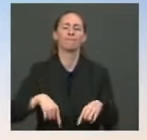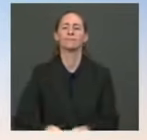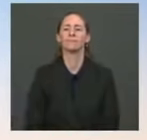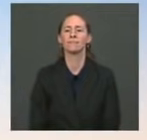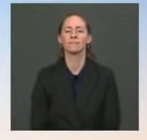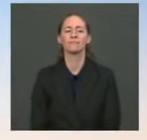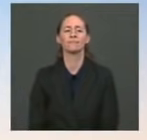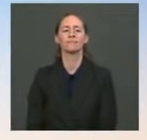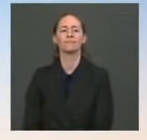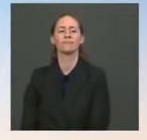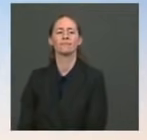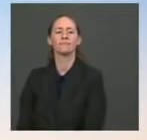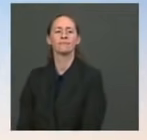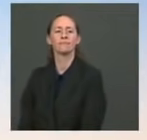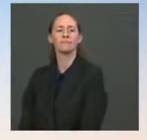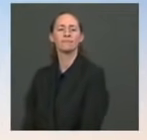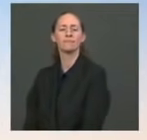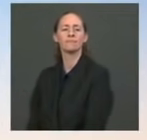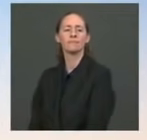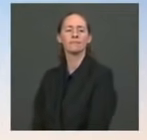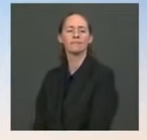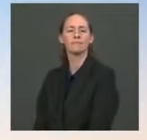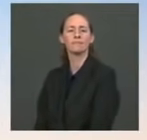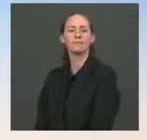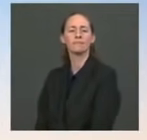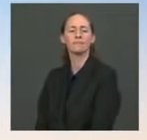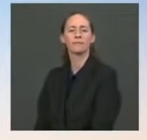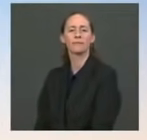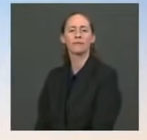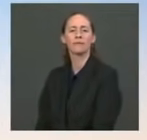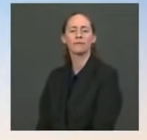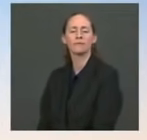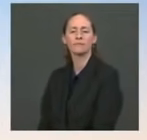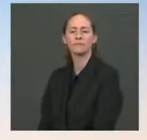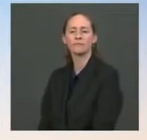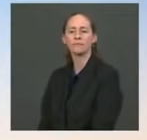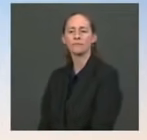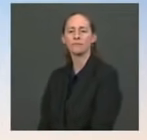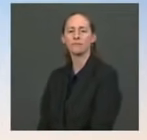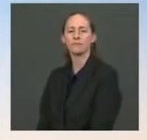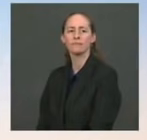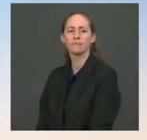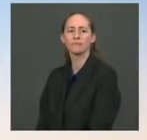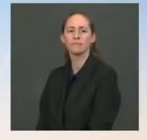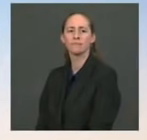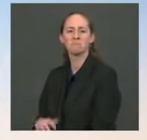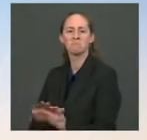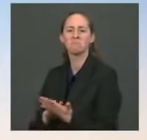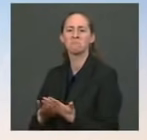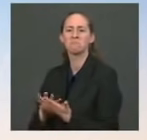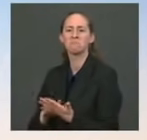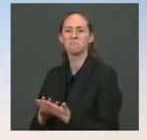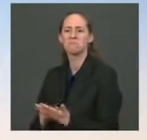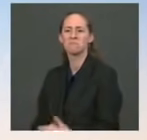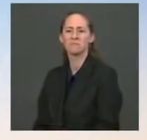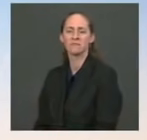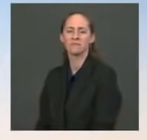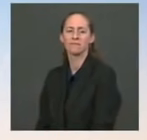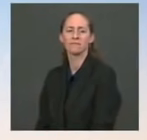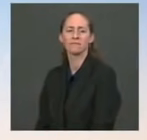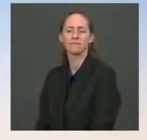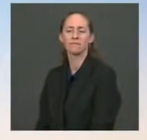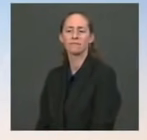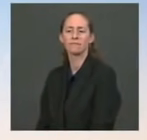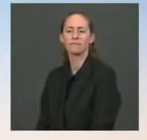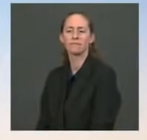other question. What, if any, comment does the White House have on the apparent results of the new GOP-backed review of ballots in Maricopa